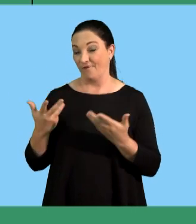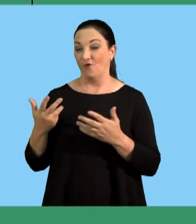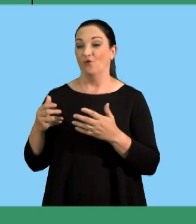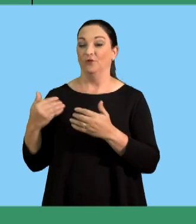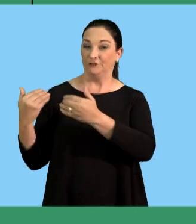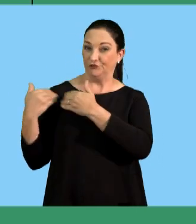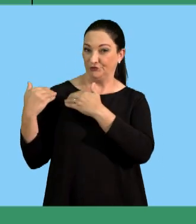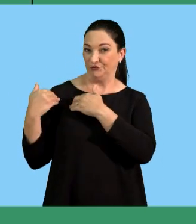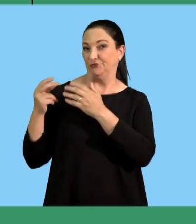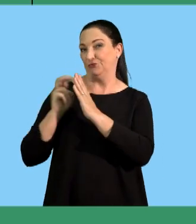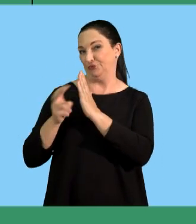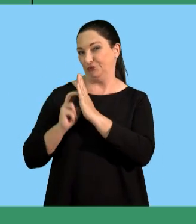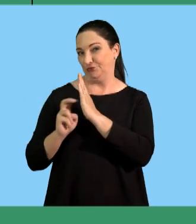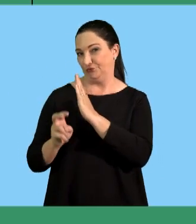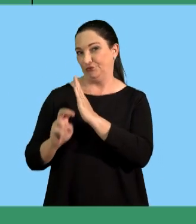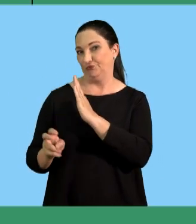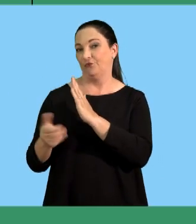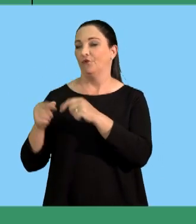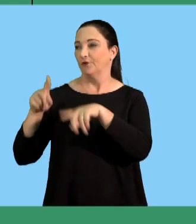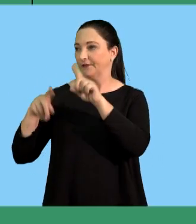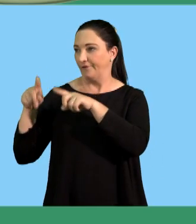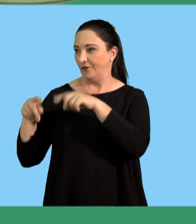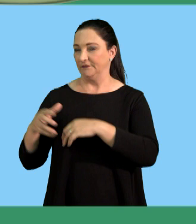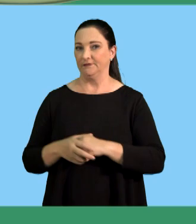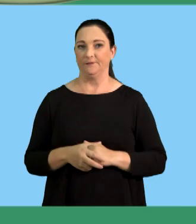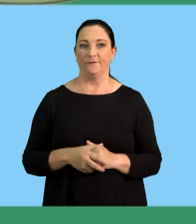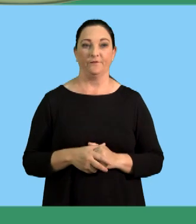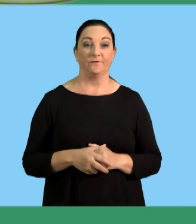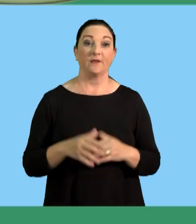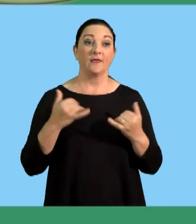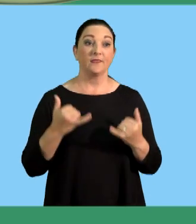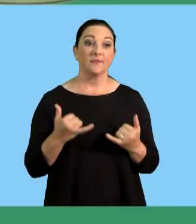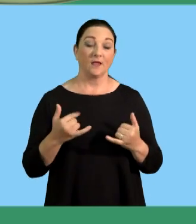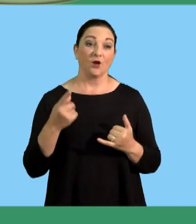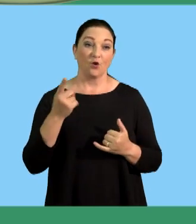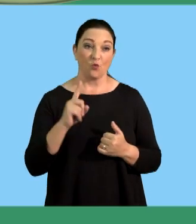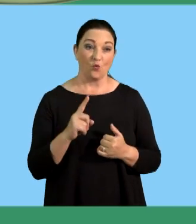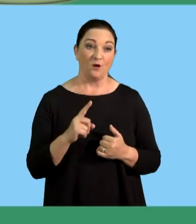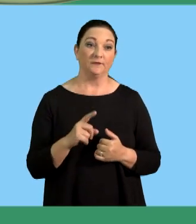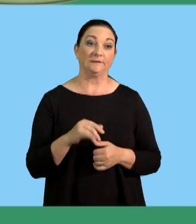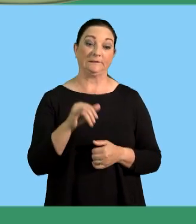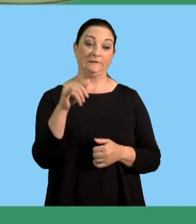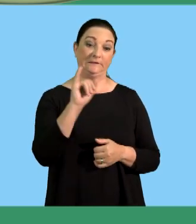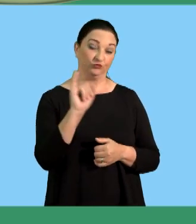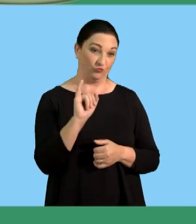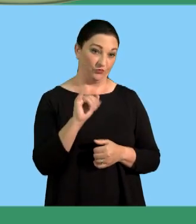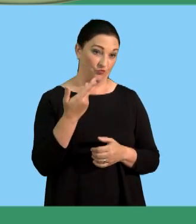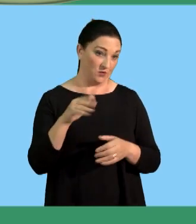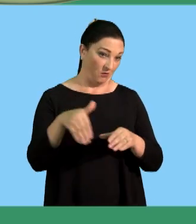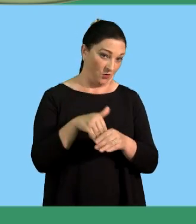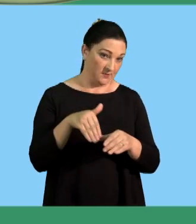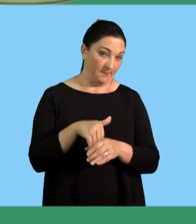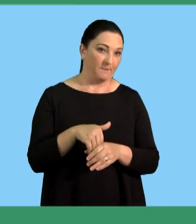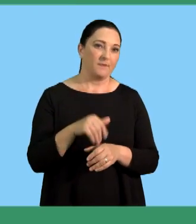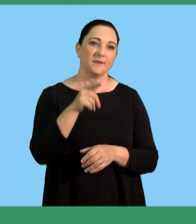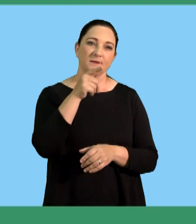of security that we spoke about when we were looking into the differences. Then, now we look into insurance concepts.